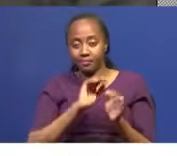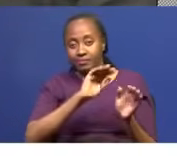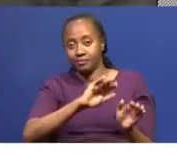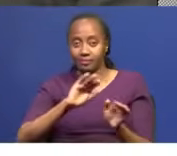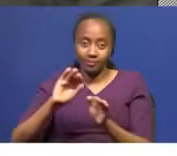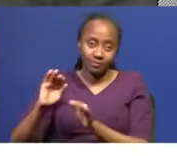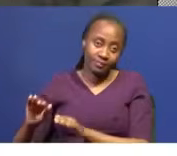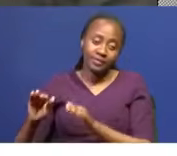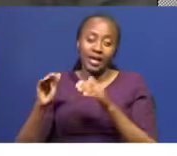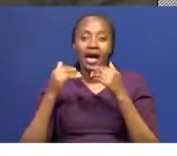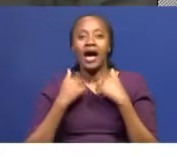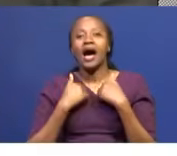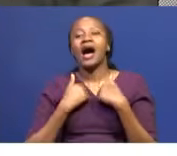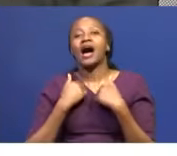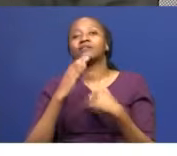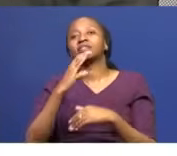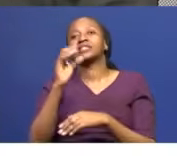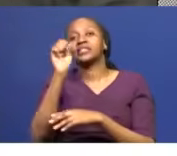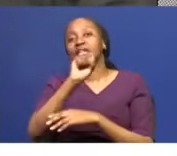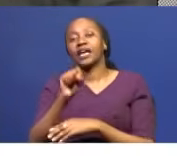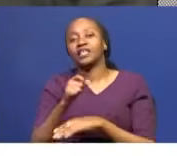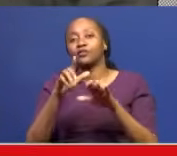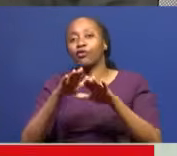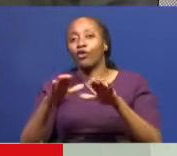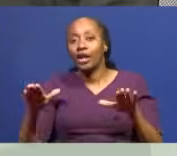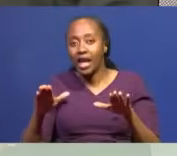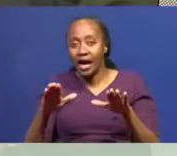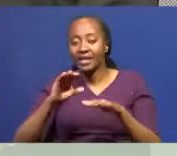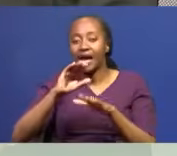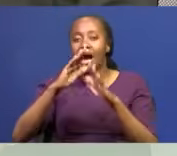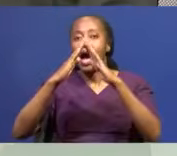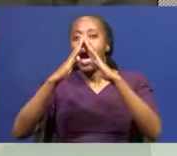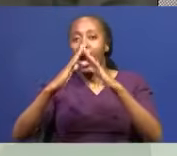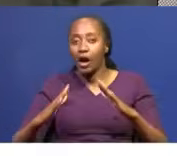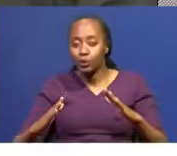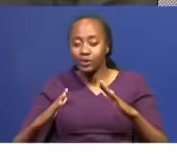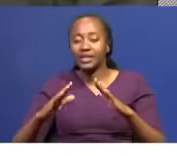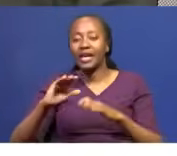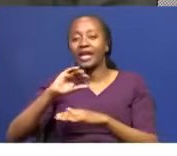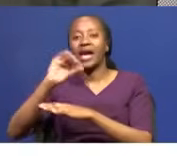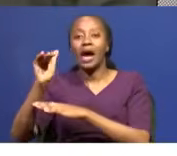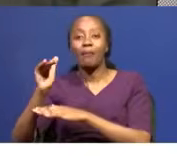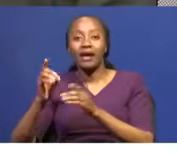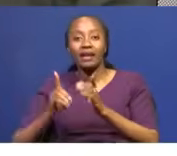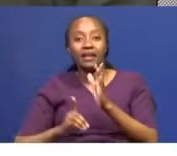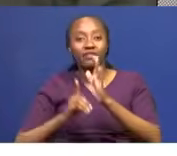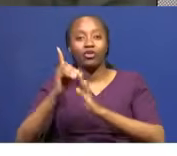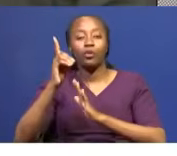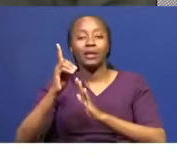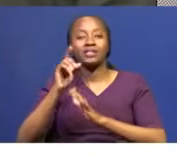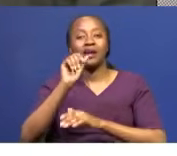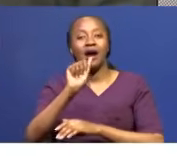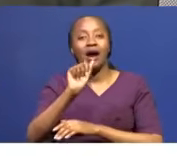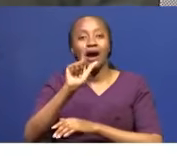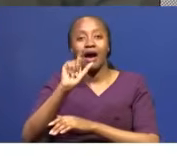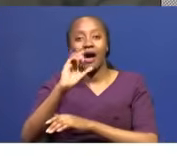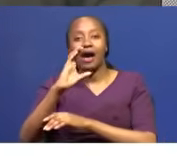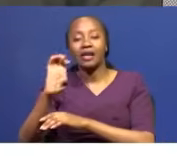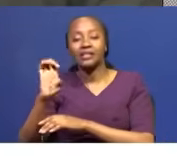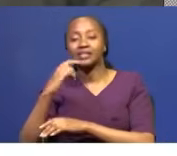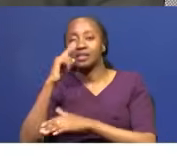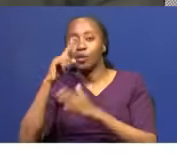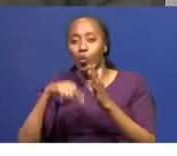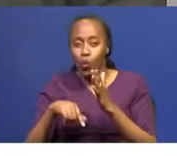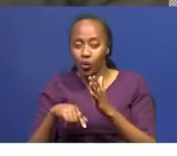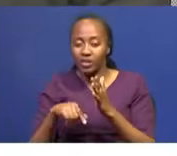Moving on, Cabinet Secretary for Lands, Housing and Urban Development, Alice Wahome, has taken issue with former Deputy